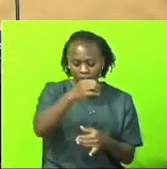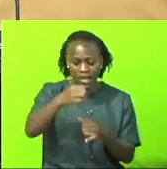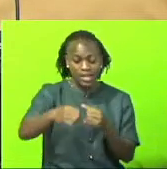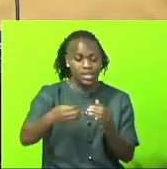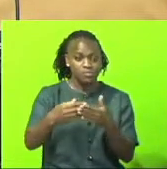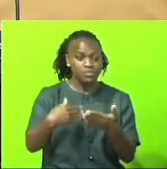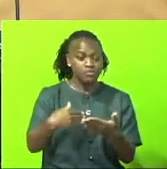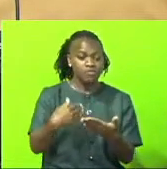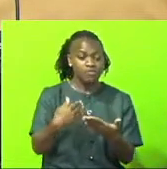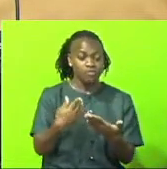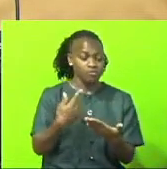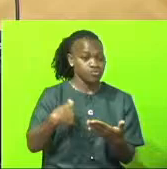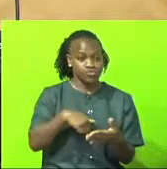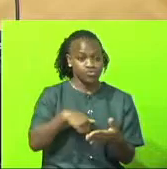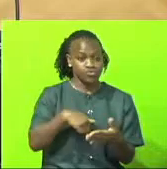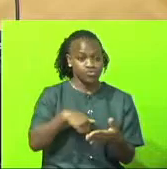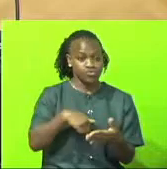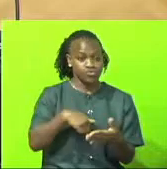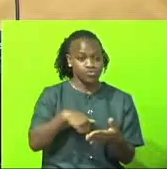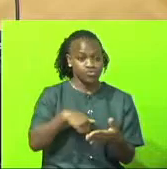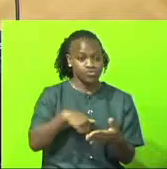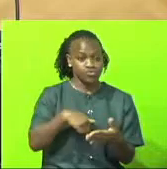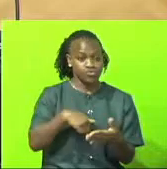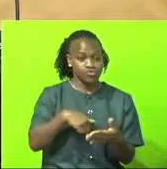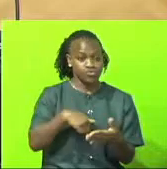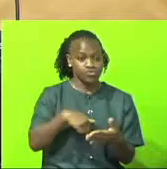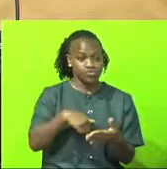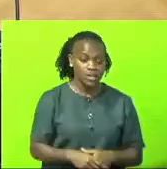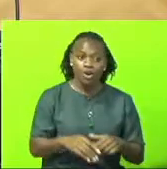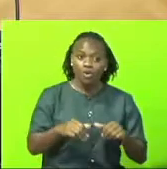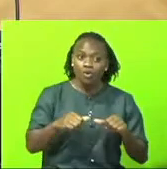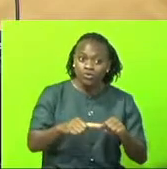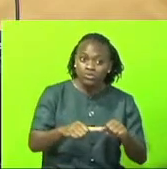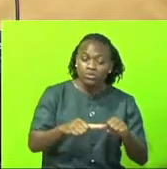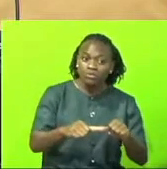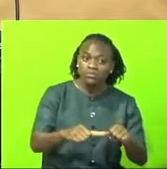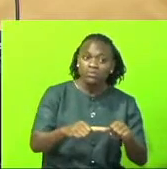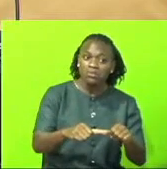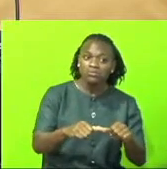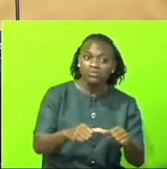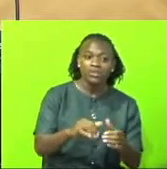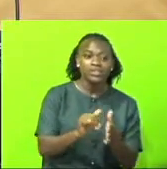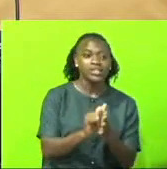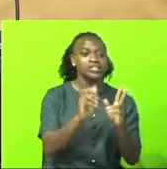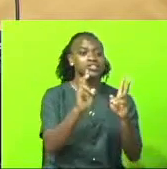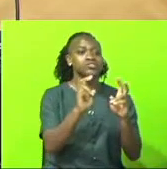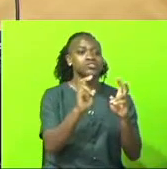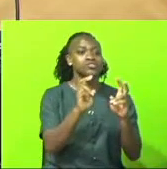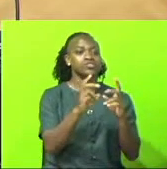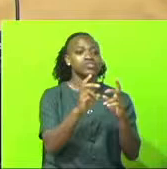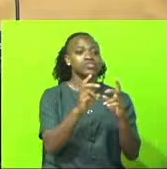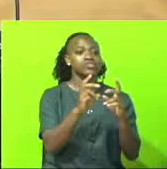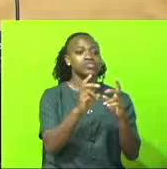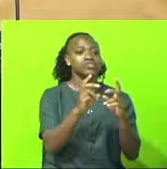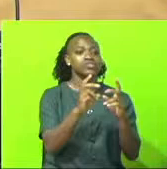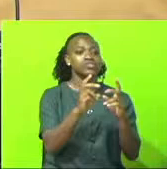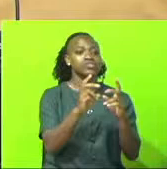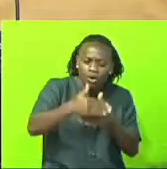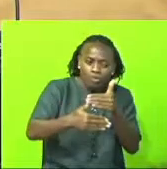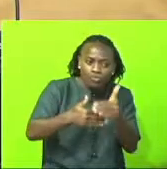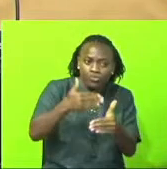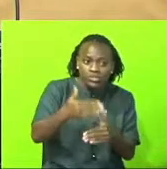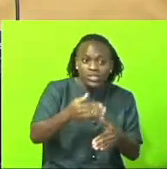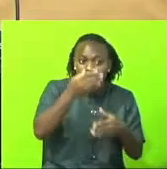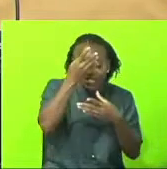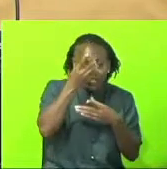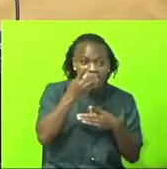the House. Mr. Speaker, it went on and on and on, where the issue of proper procedure in determining the